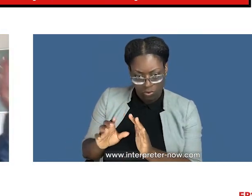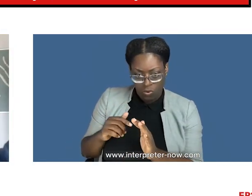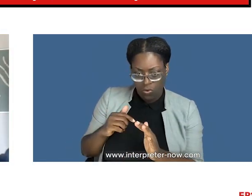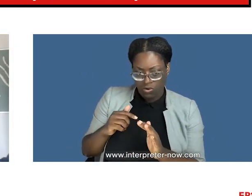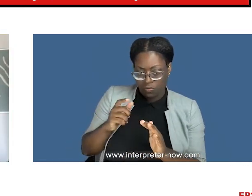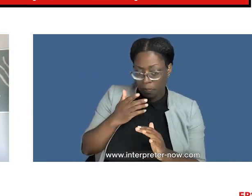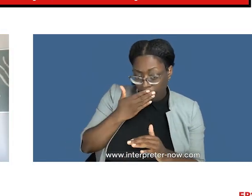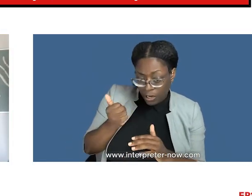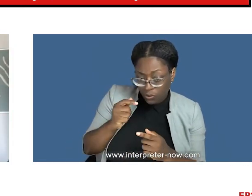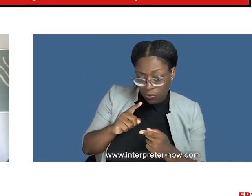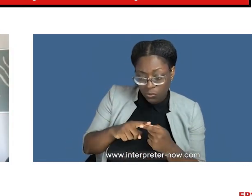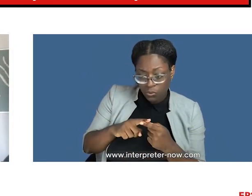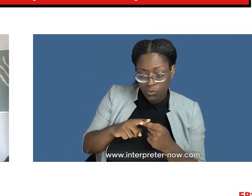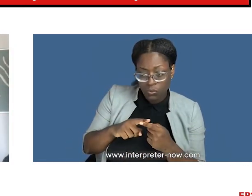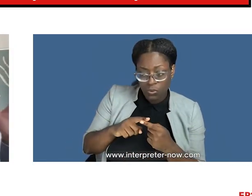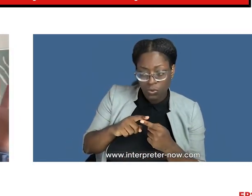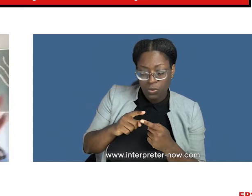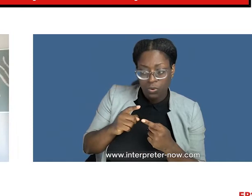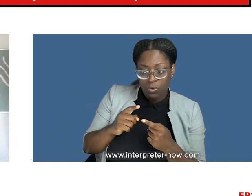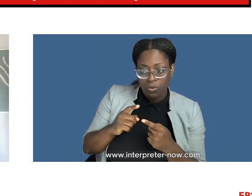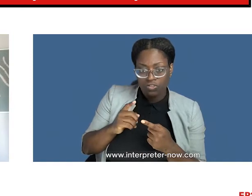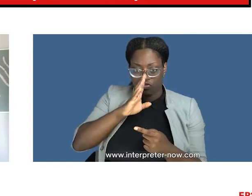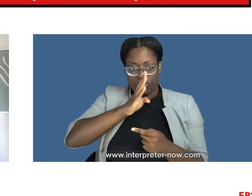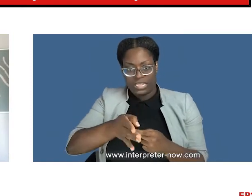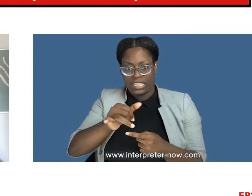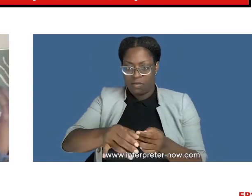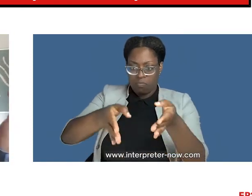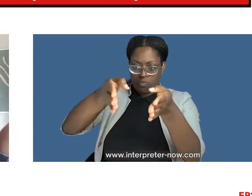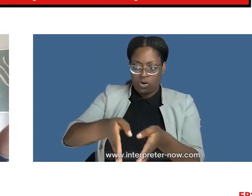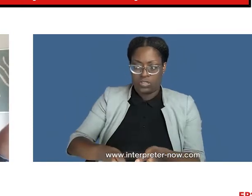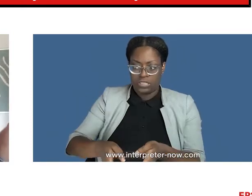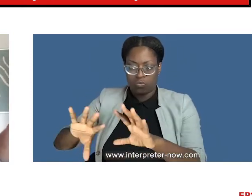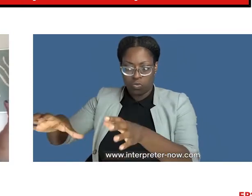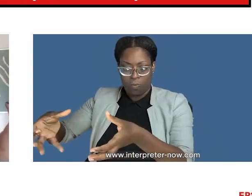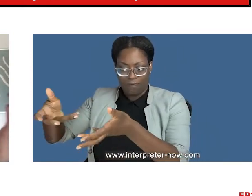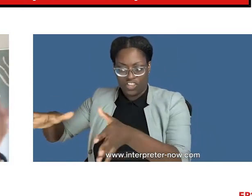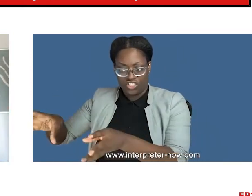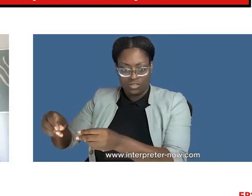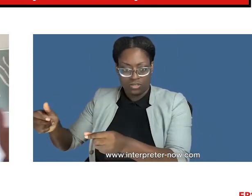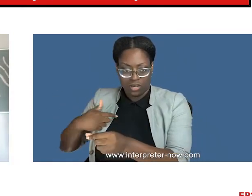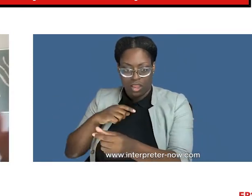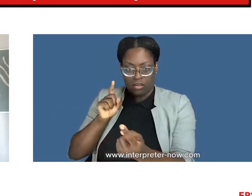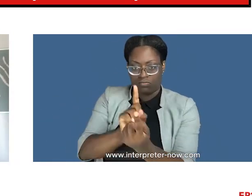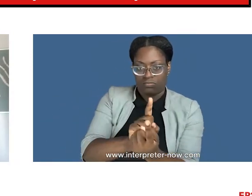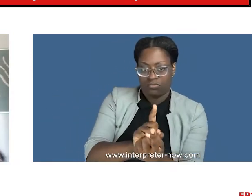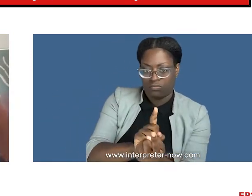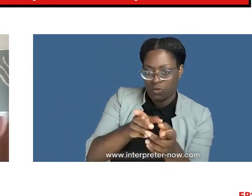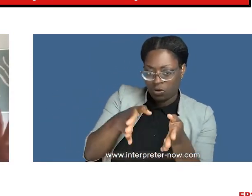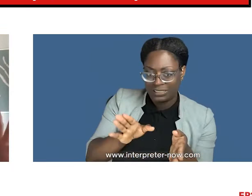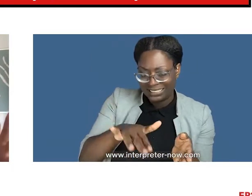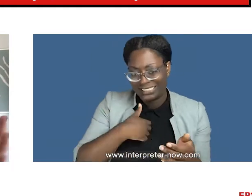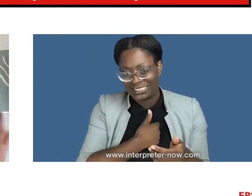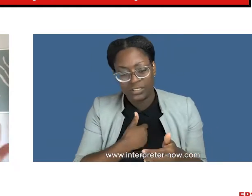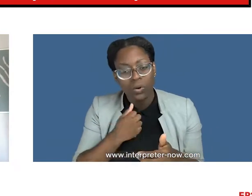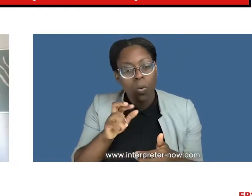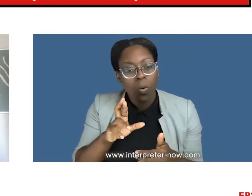go apologize with the person. Should I wait until the group is all together? Does it depend? I don't know. Well, is there a strategy that